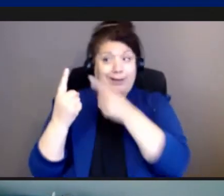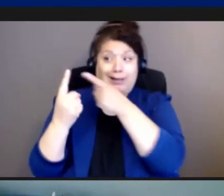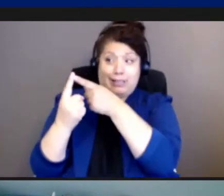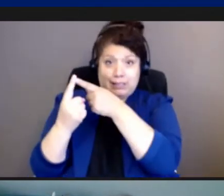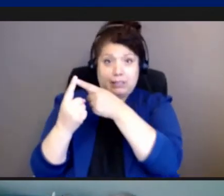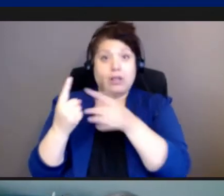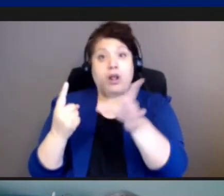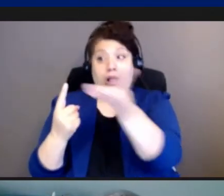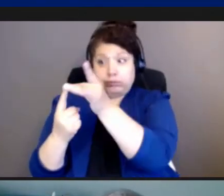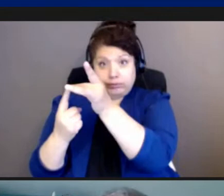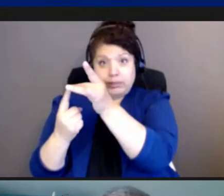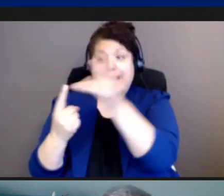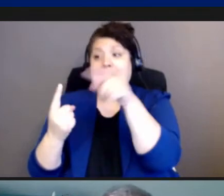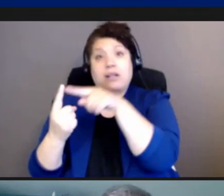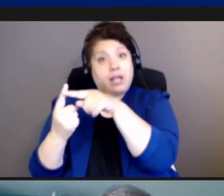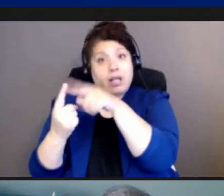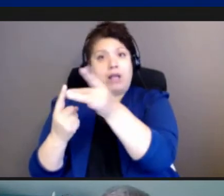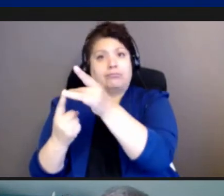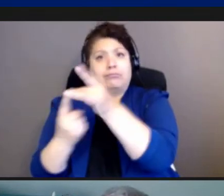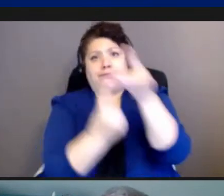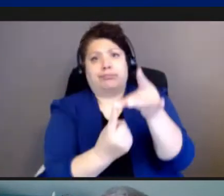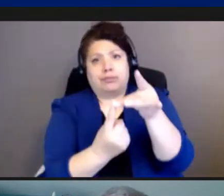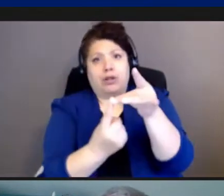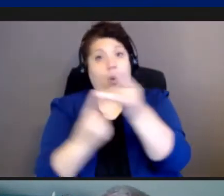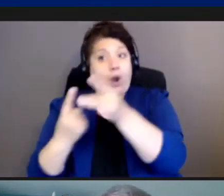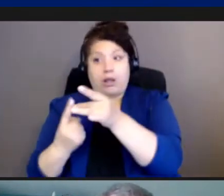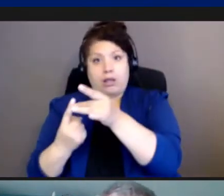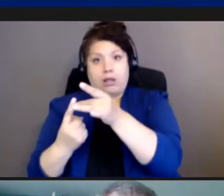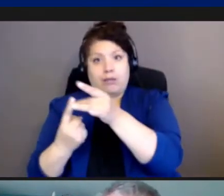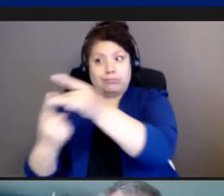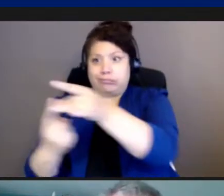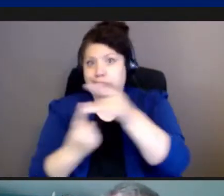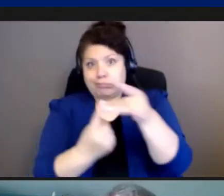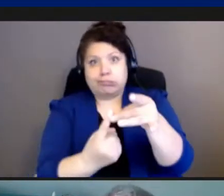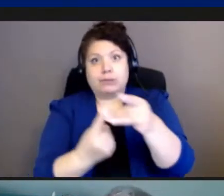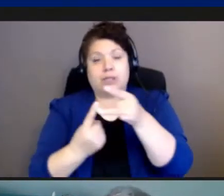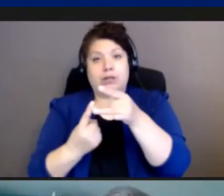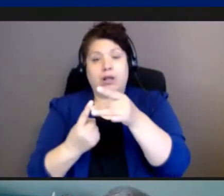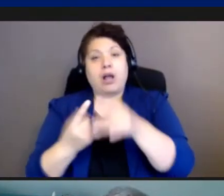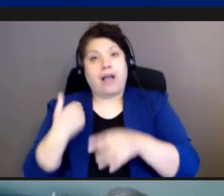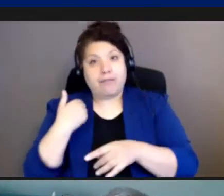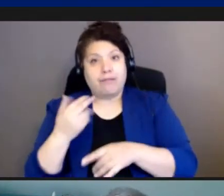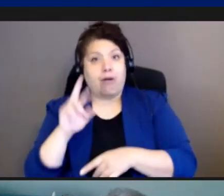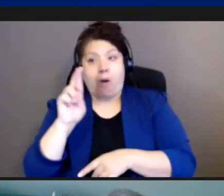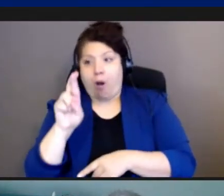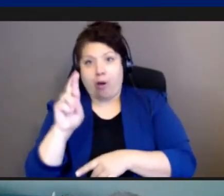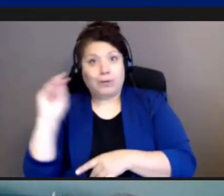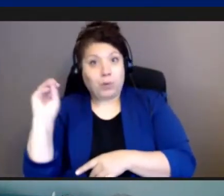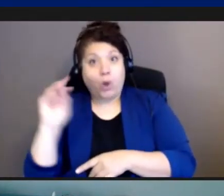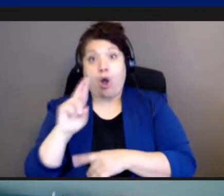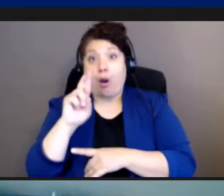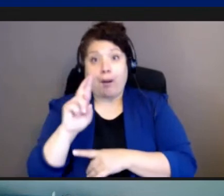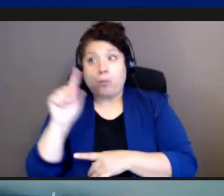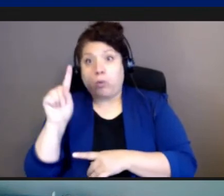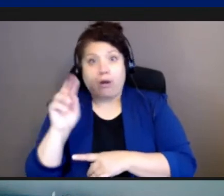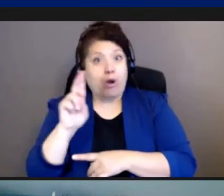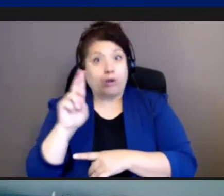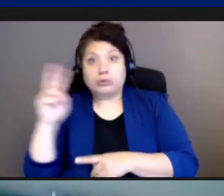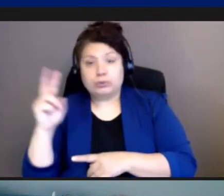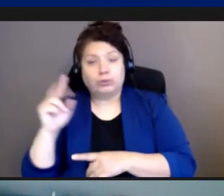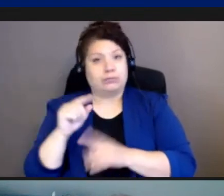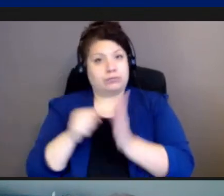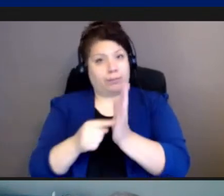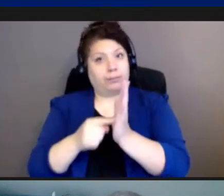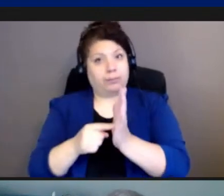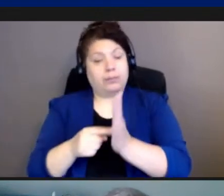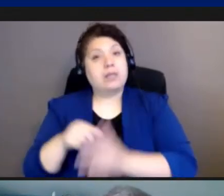transmission is occurring and from one person to the other. And we're really at a point where we have